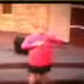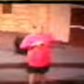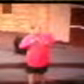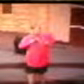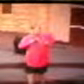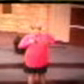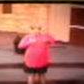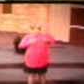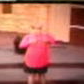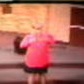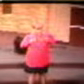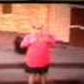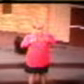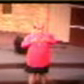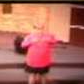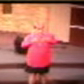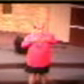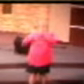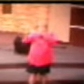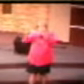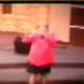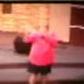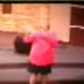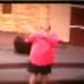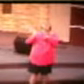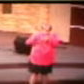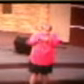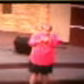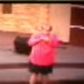move is from Jerusalem out.